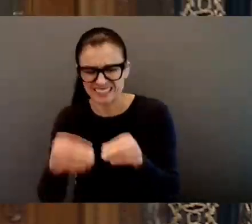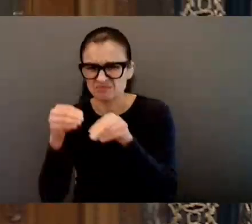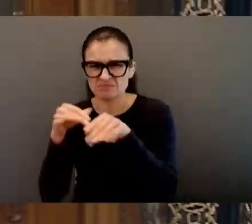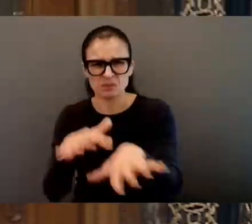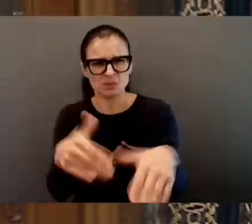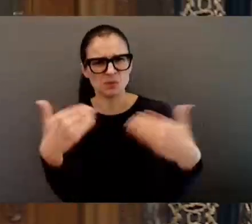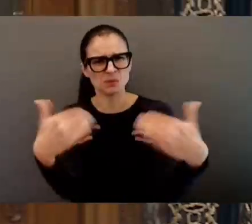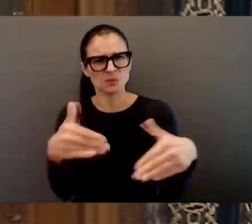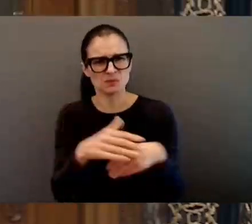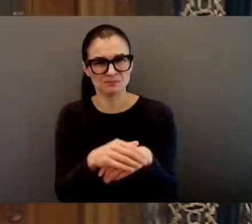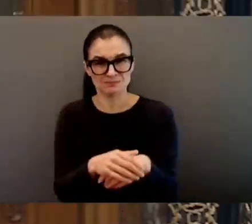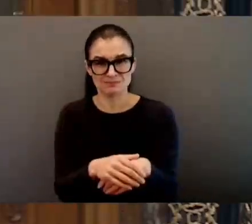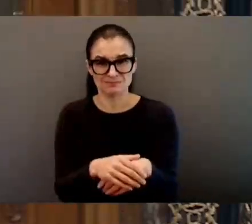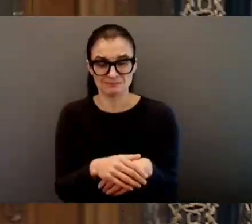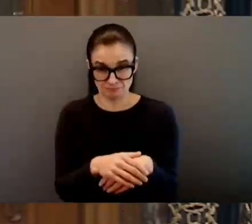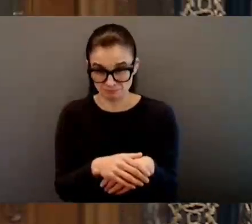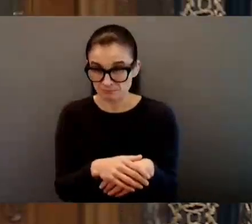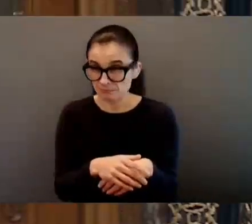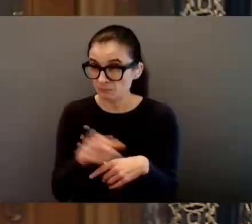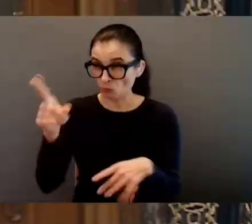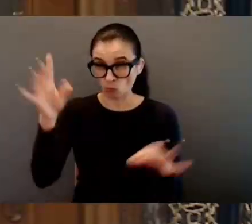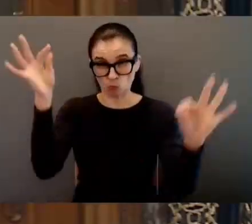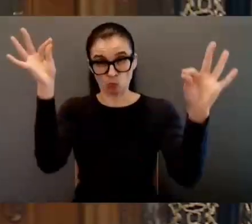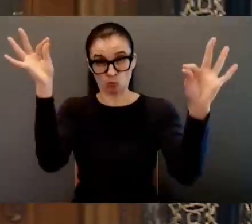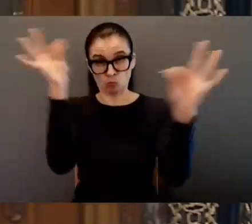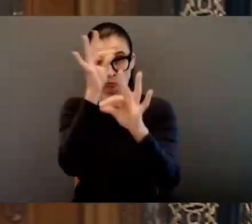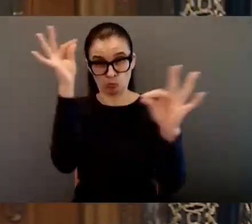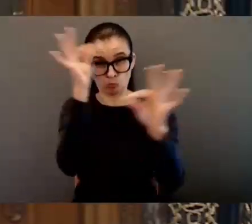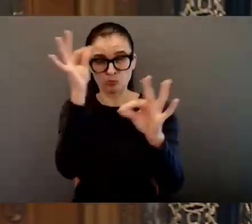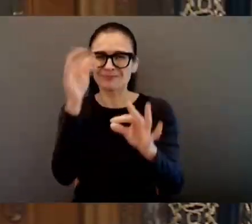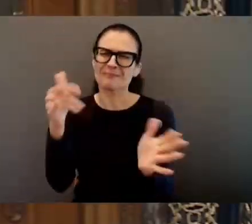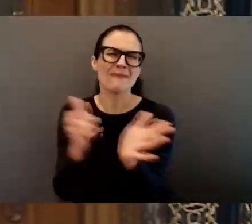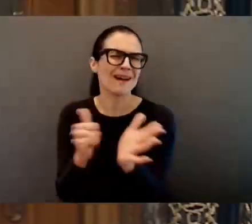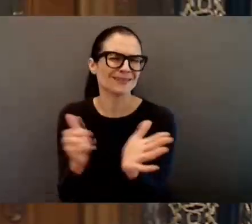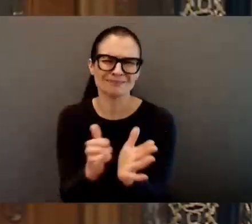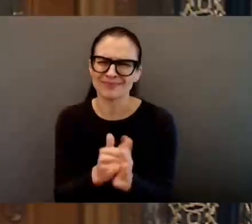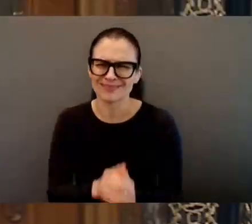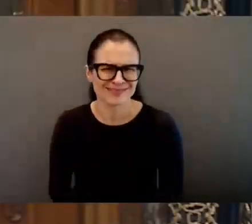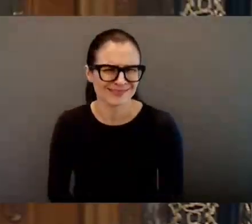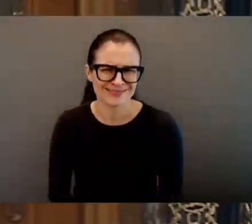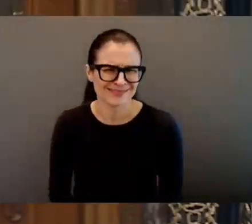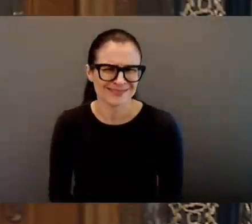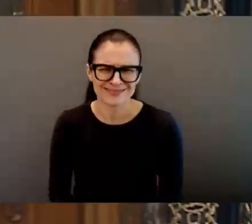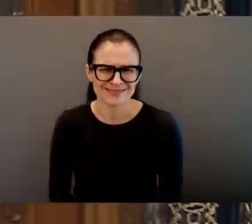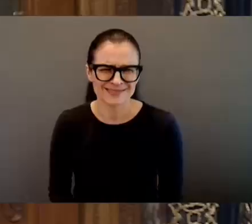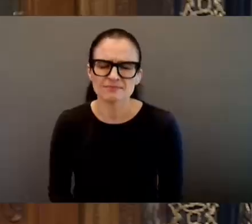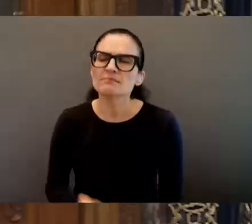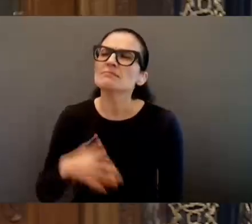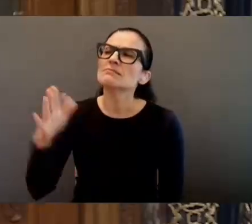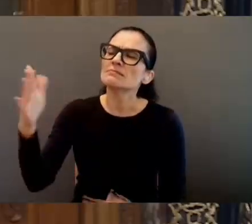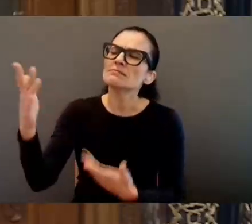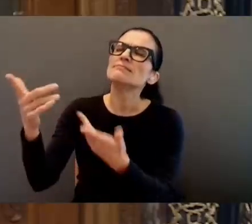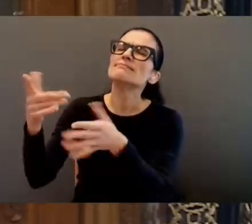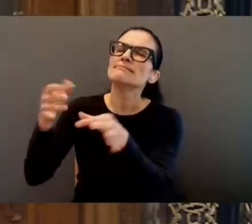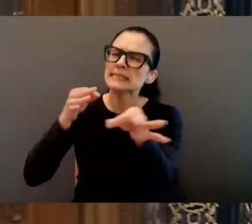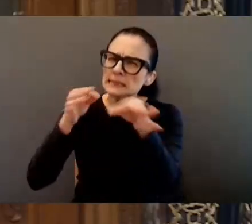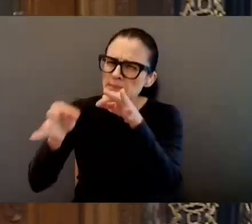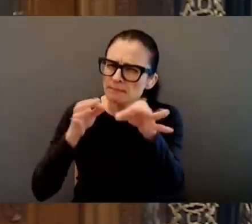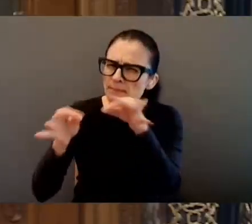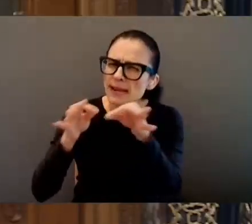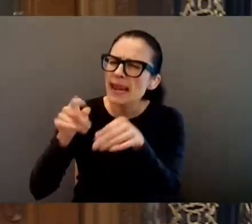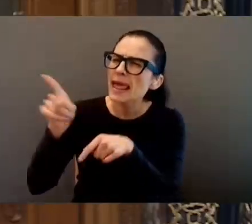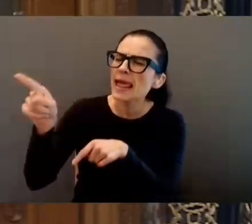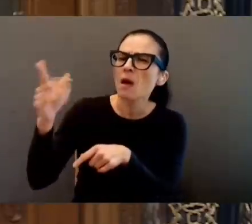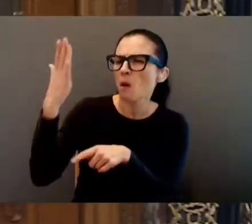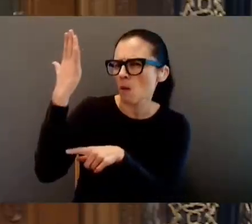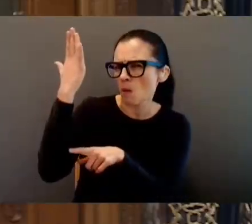that. Can you please tell me, Mr. Speaker, through to the Minister, when did this government know about this waste,